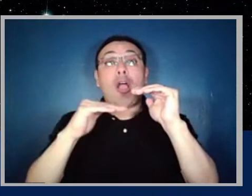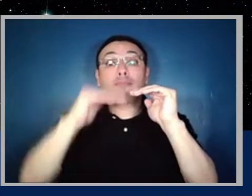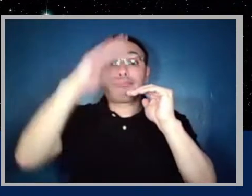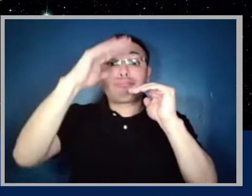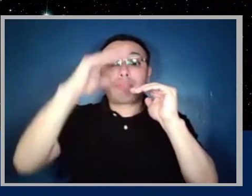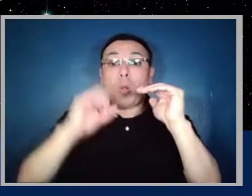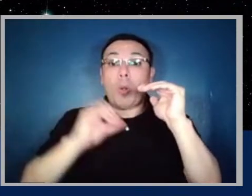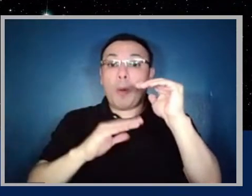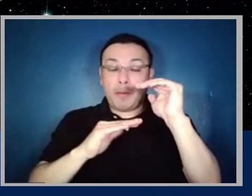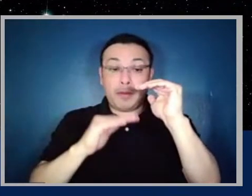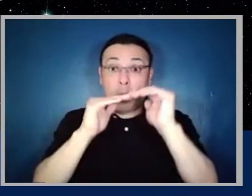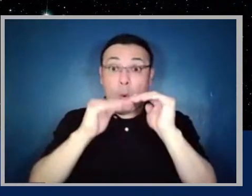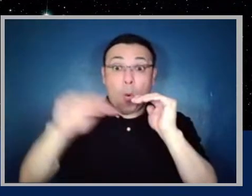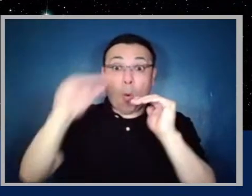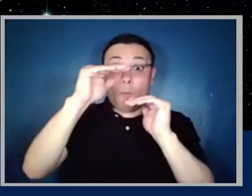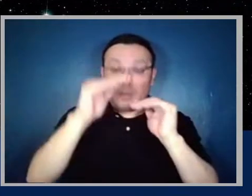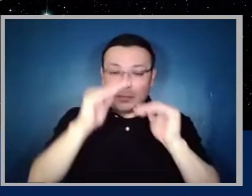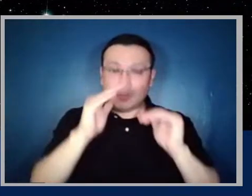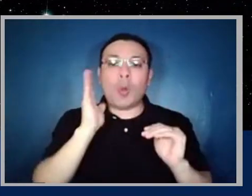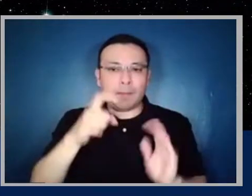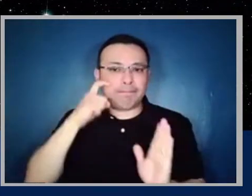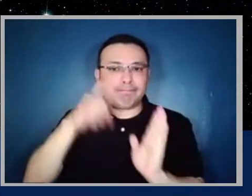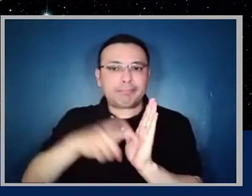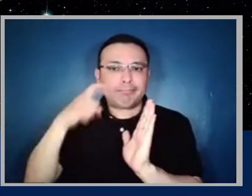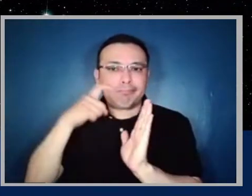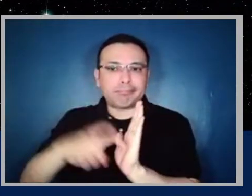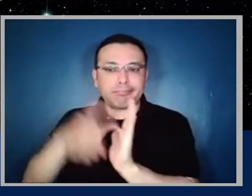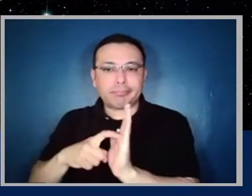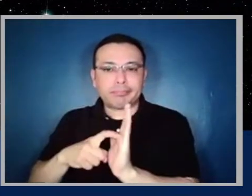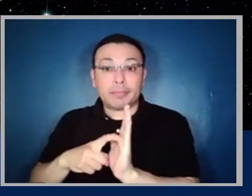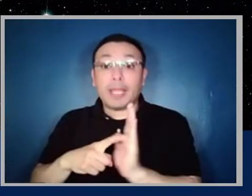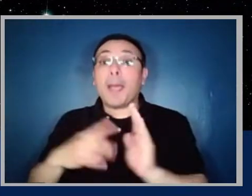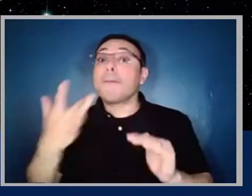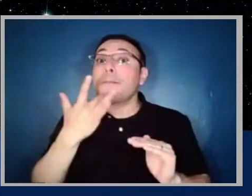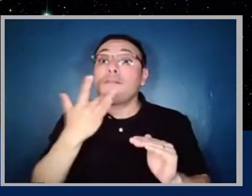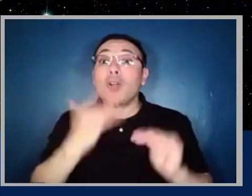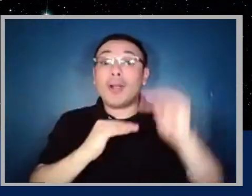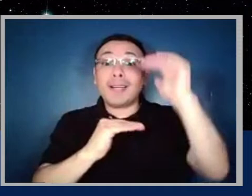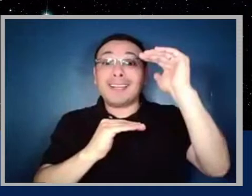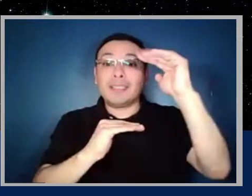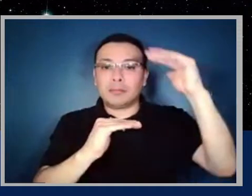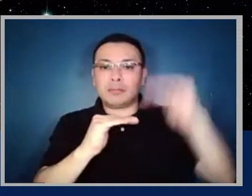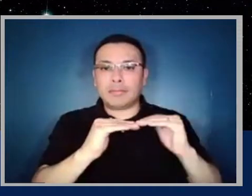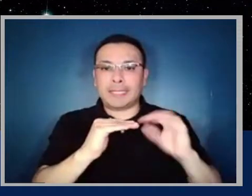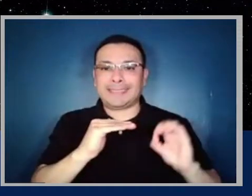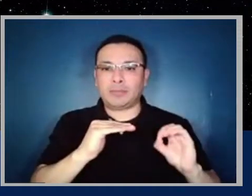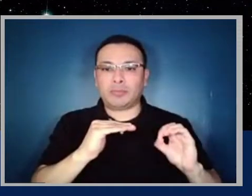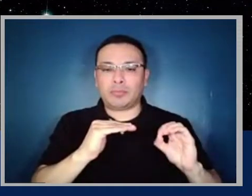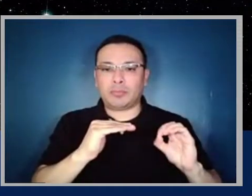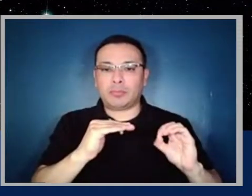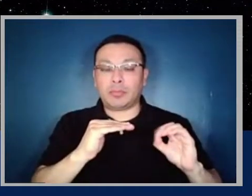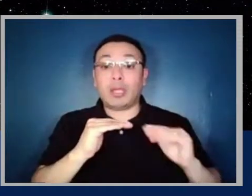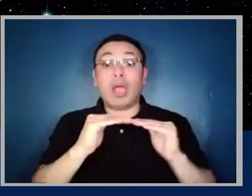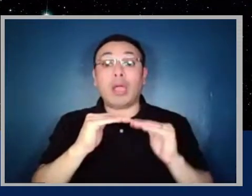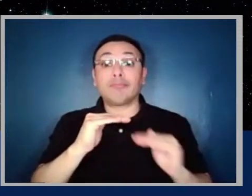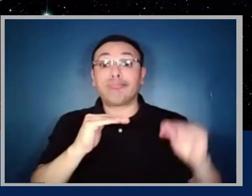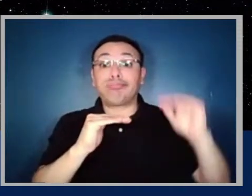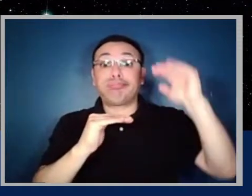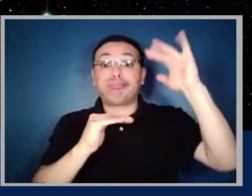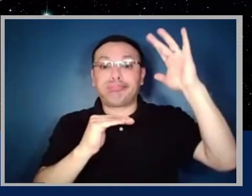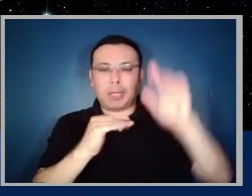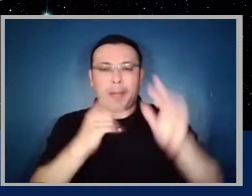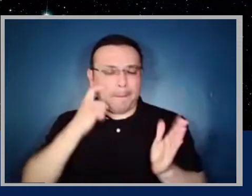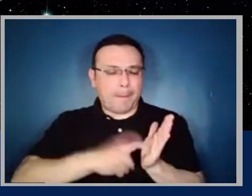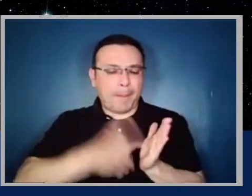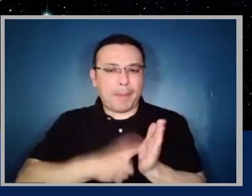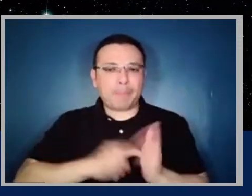it's sensing it. And we like to see zero. Right. That's what we like to see. Yeah. But that's the important thing. Like,